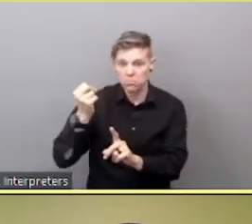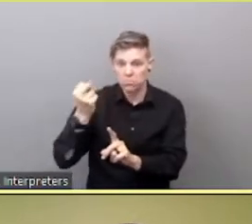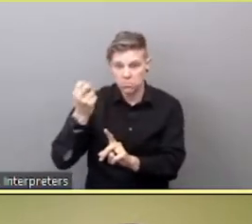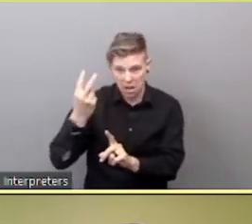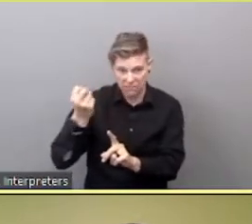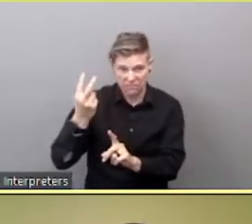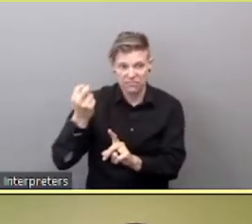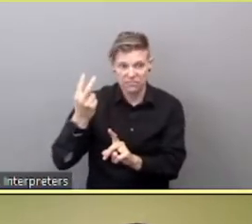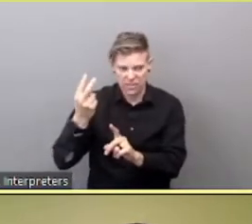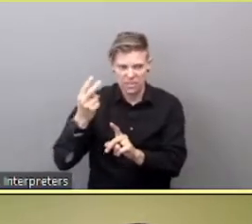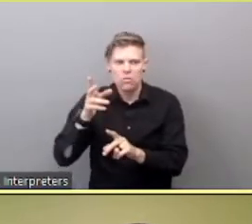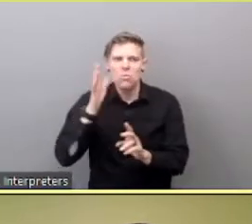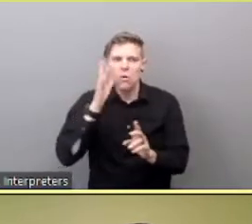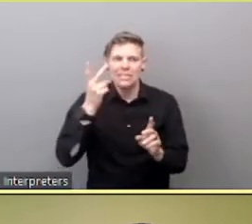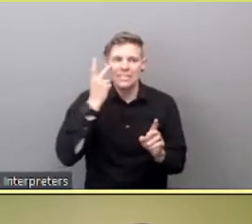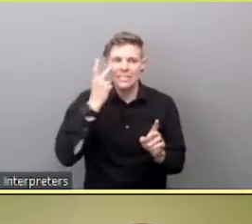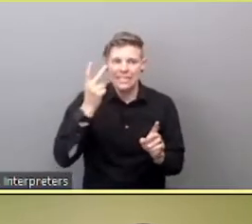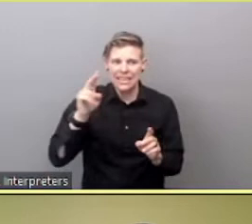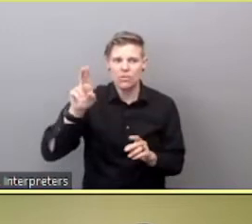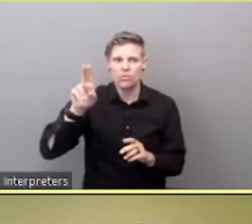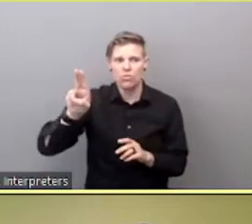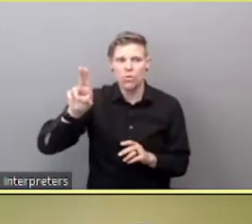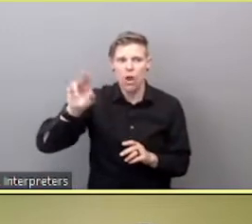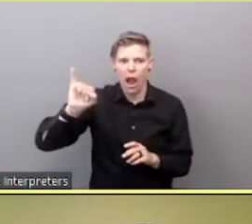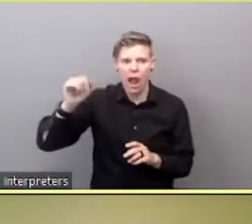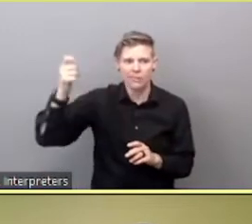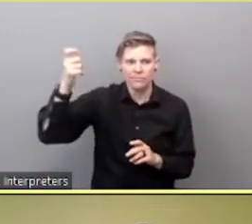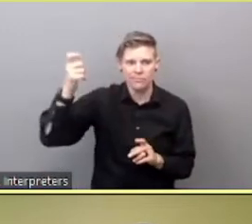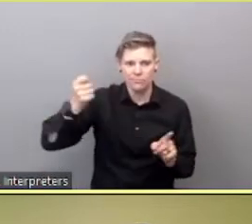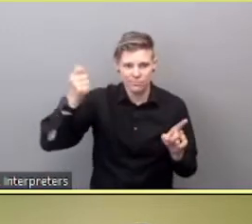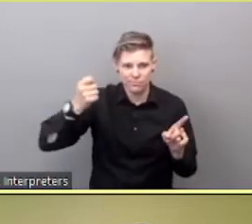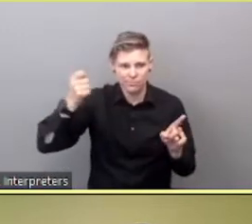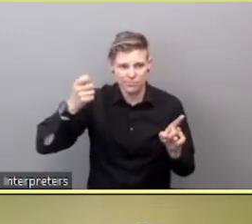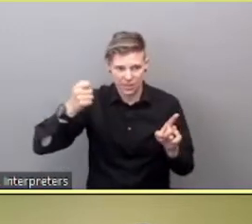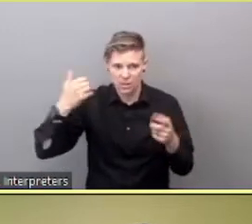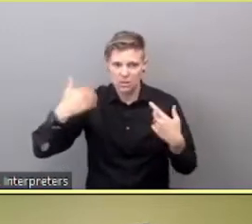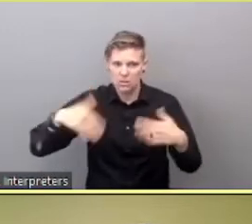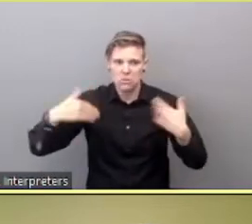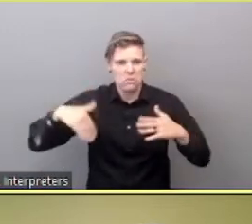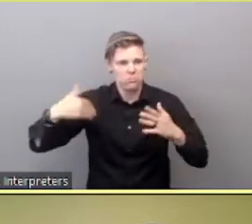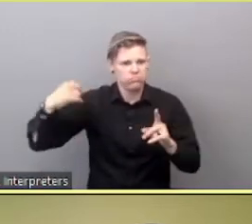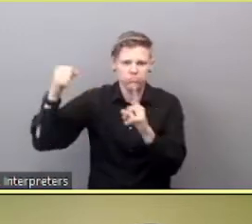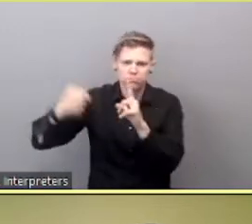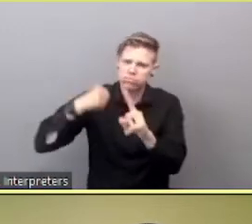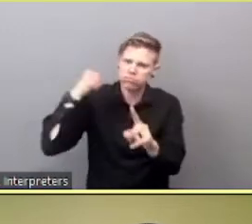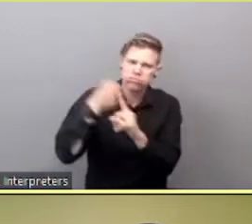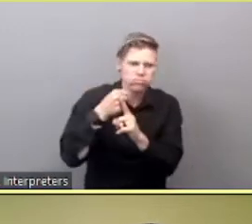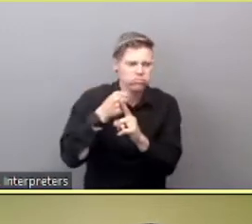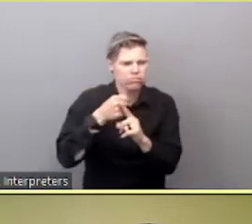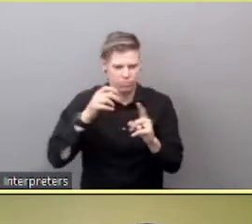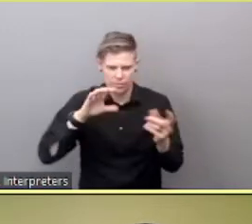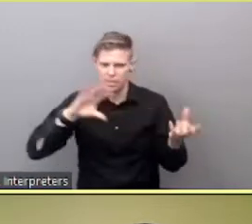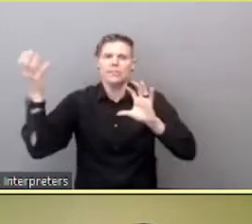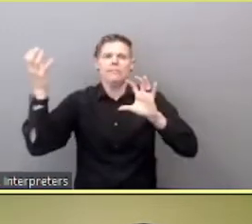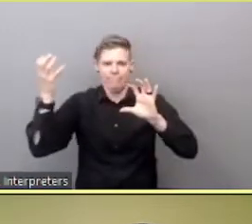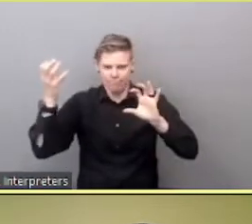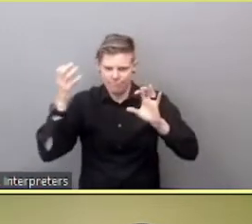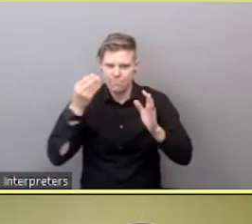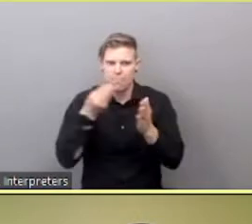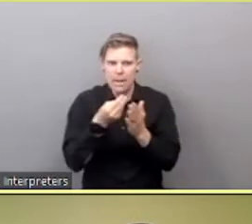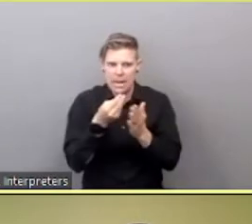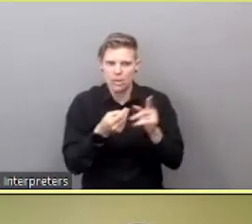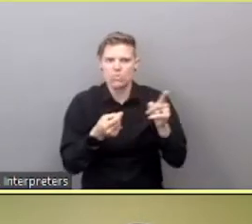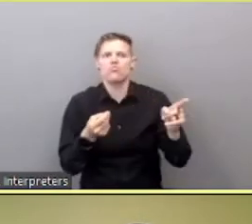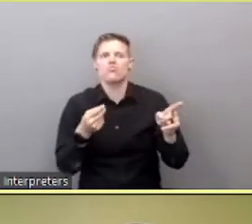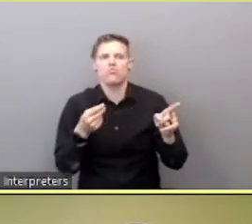Trust Fund was impacted significantly as a result of the pandemic. Again, thanks to